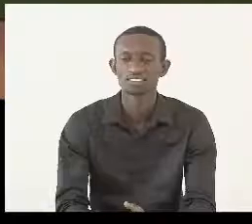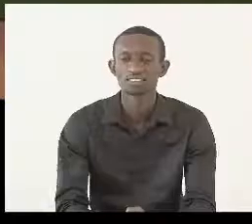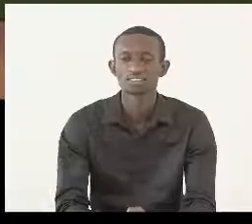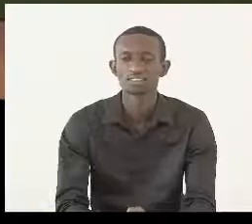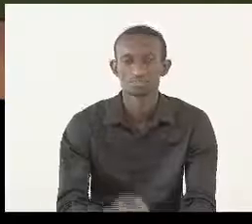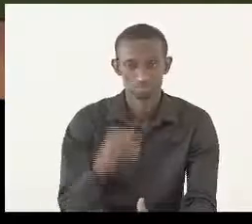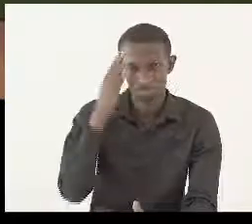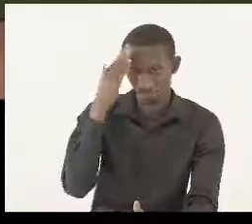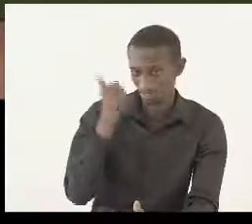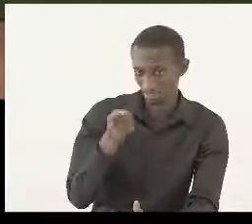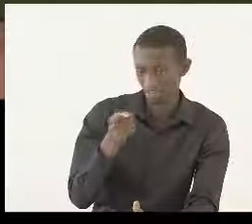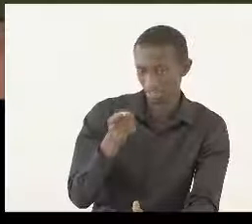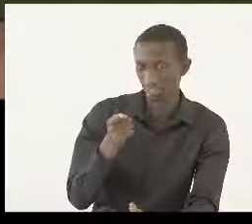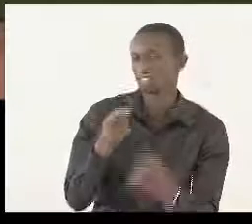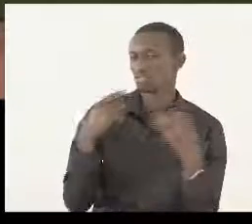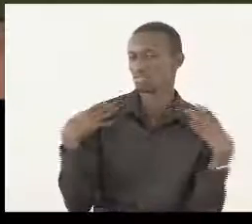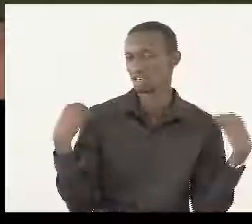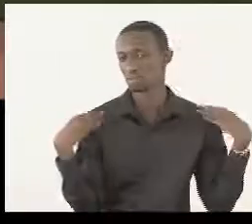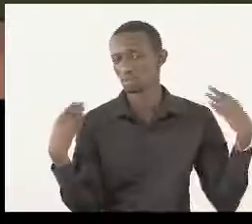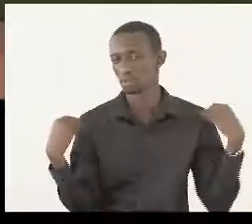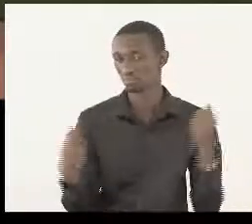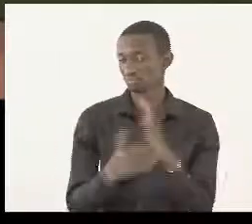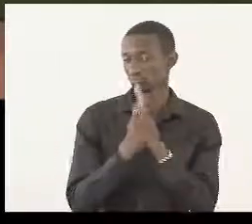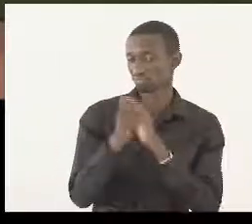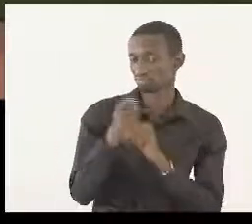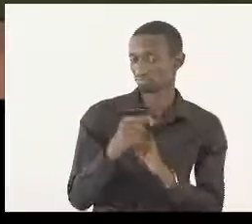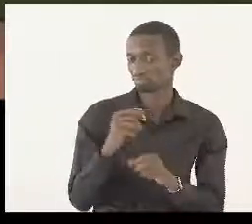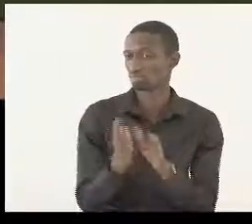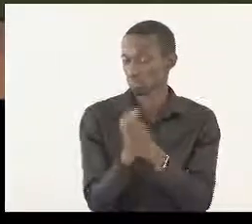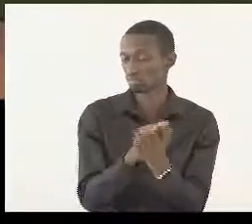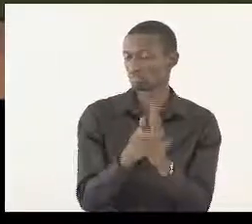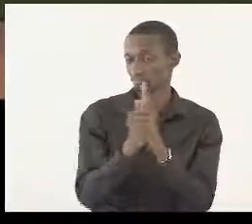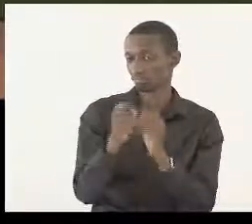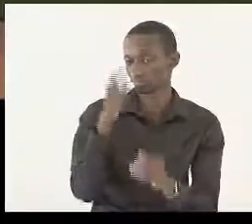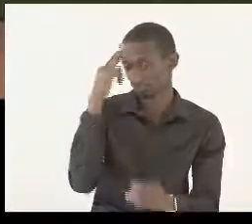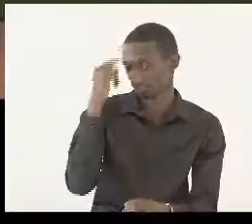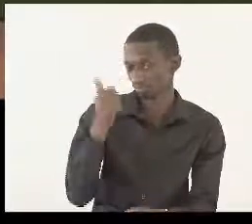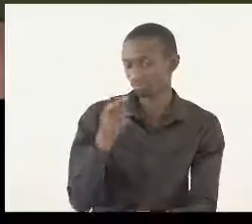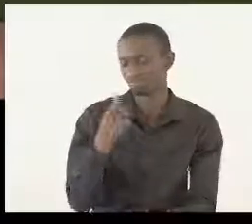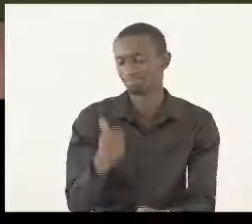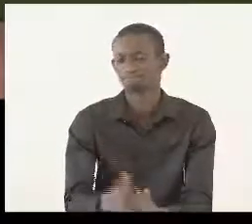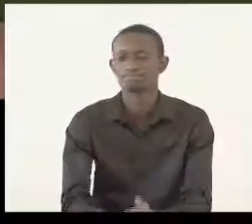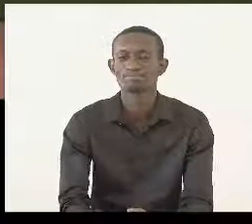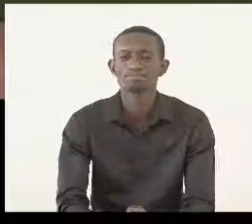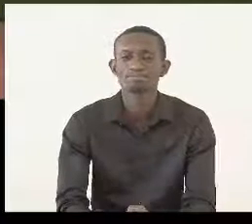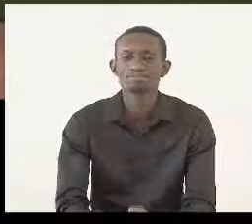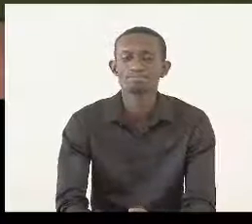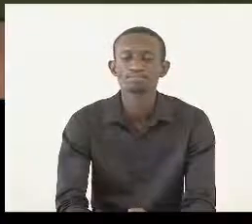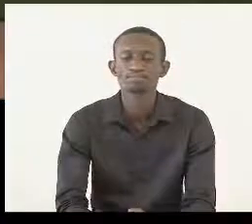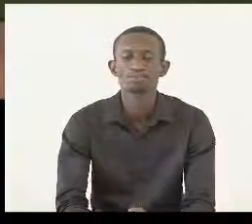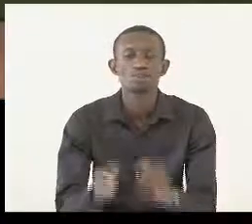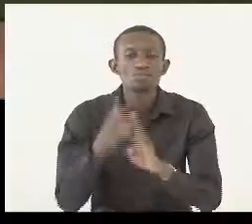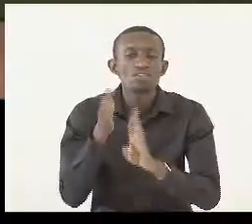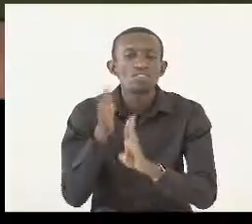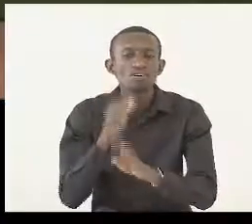We know that practice makes perfect. You remember that? Good. So hurry